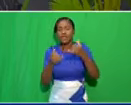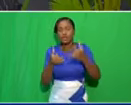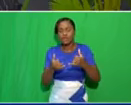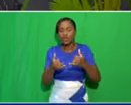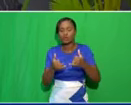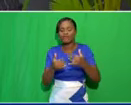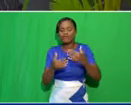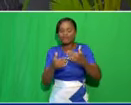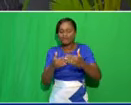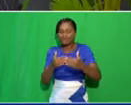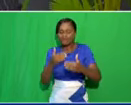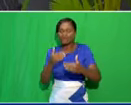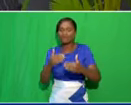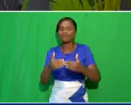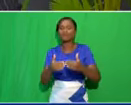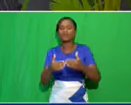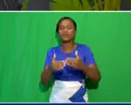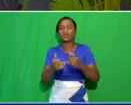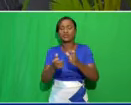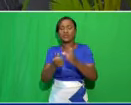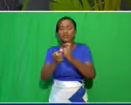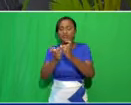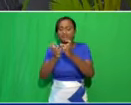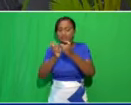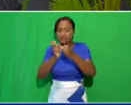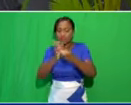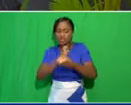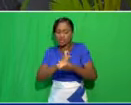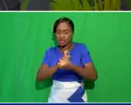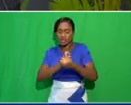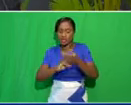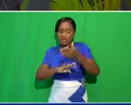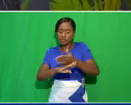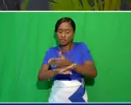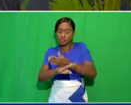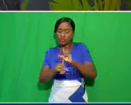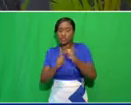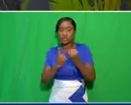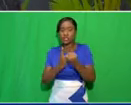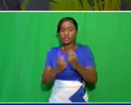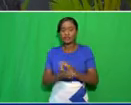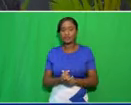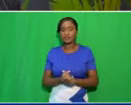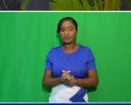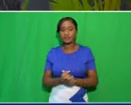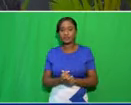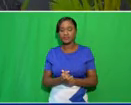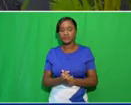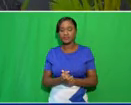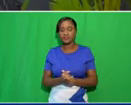the road to transforming the society. I mentioned Singapore. Singapore is either first or second. First